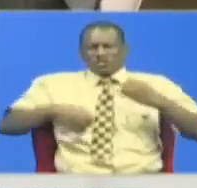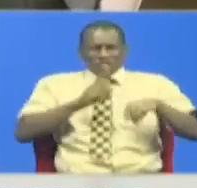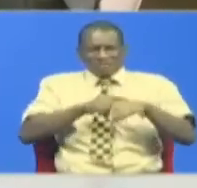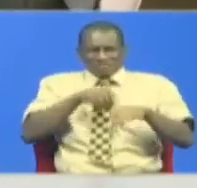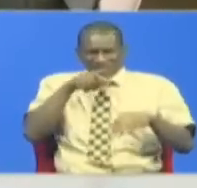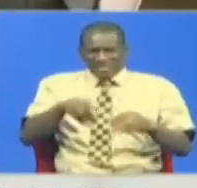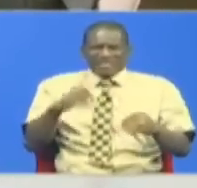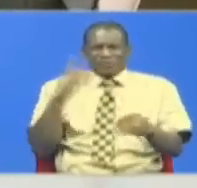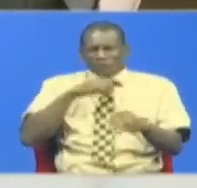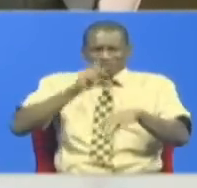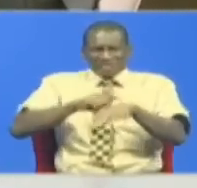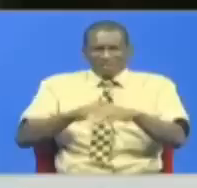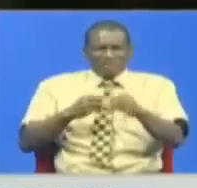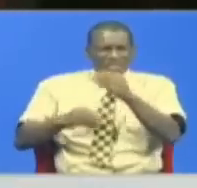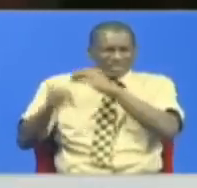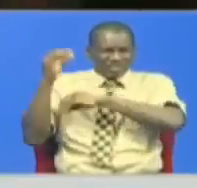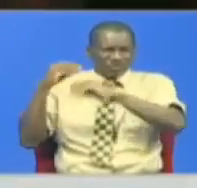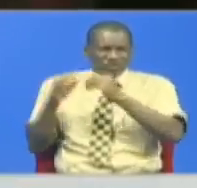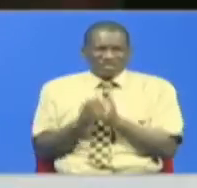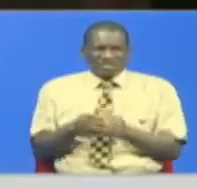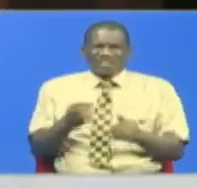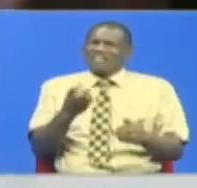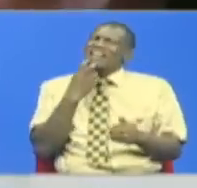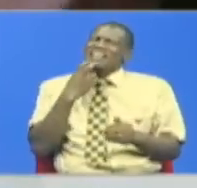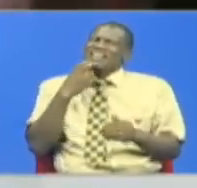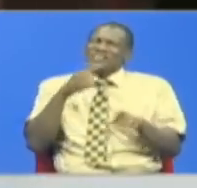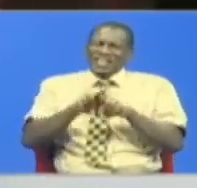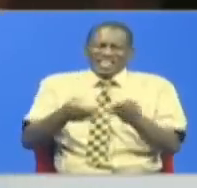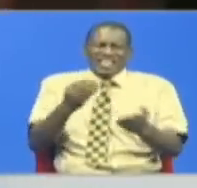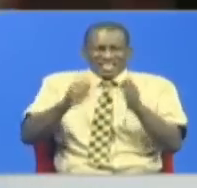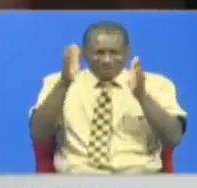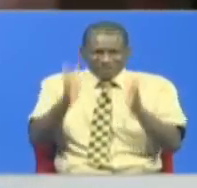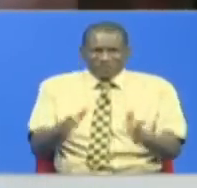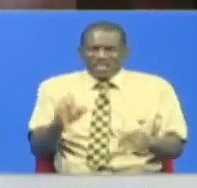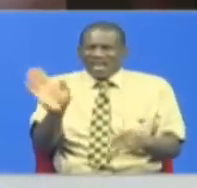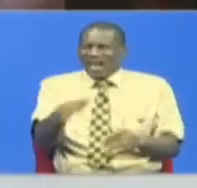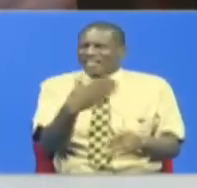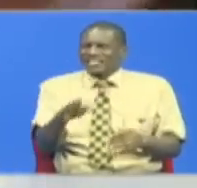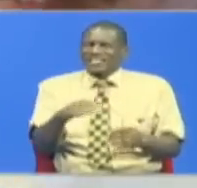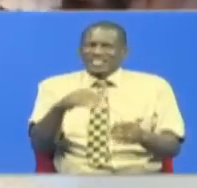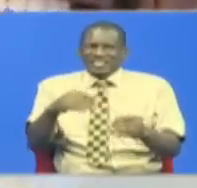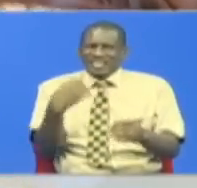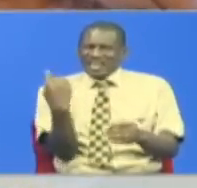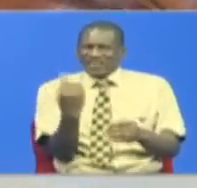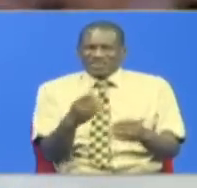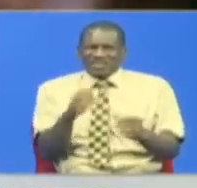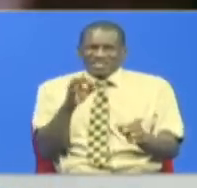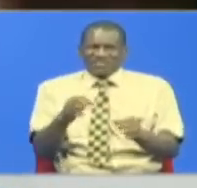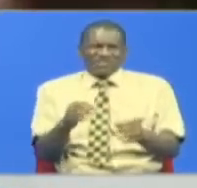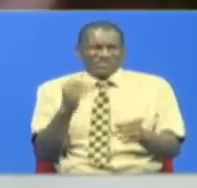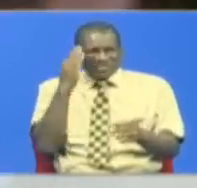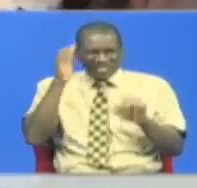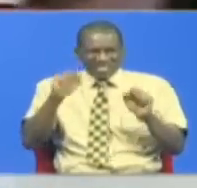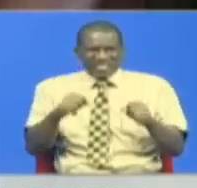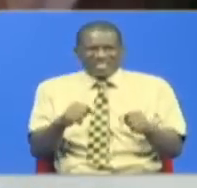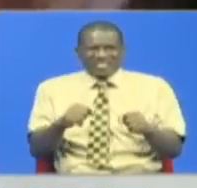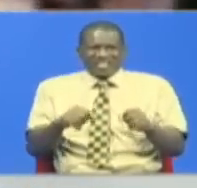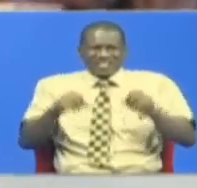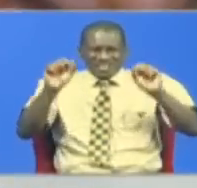tough period in history. I laugh like everybody else. I sing along. You know, when you say, I can get it,